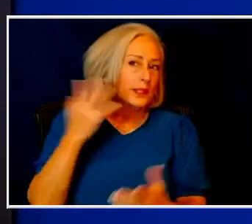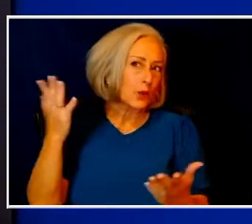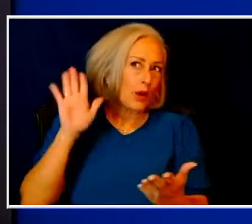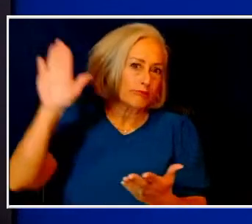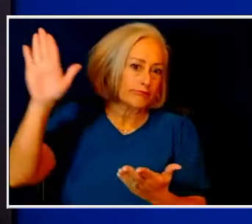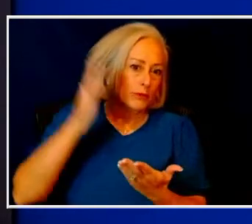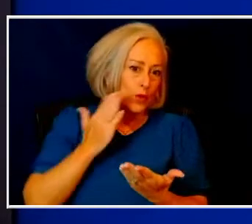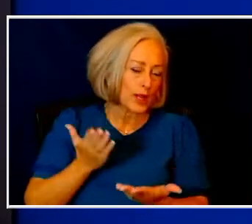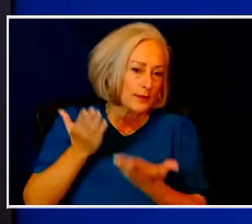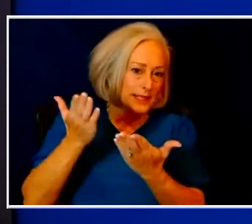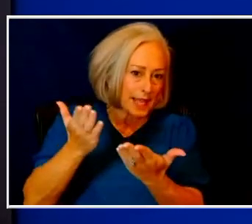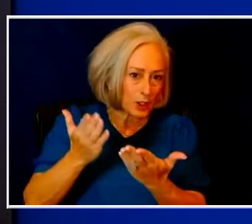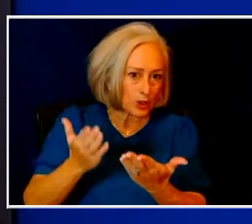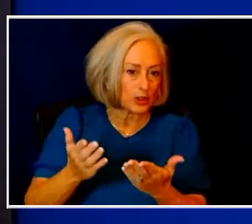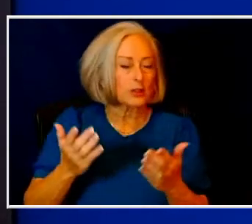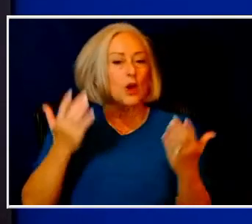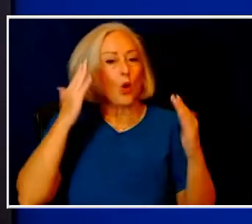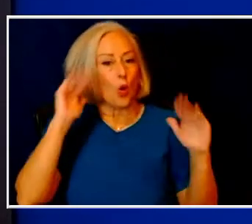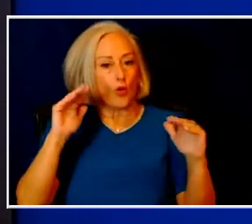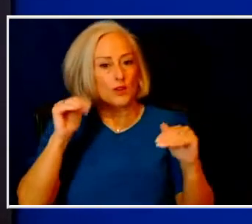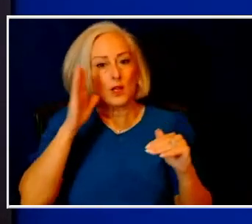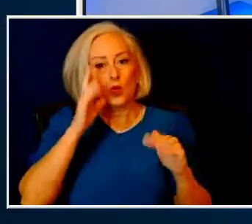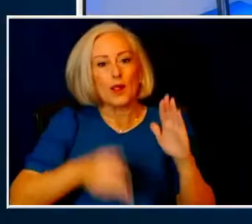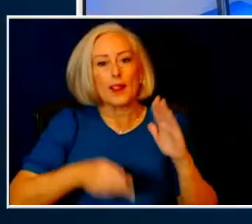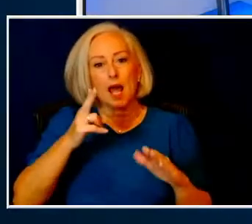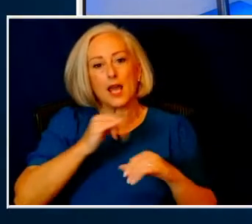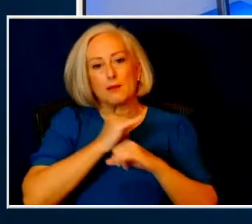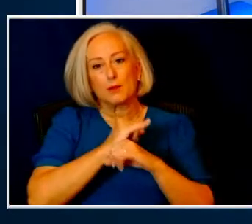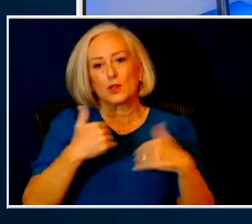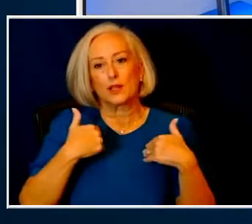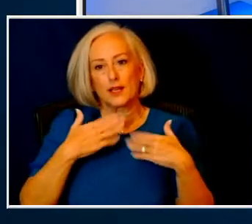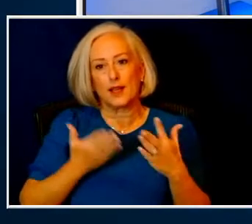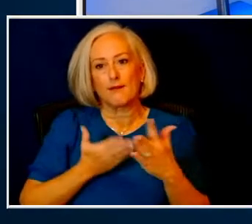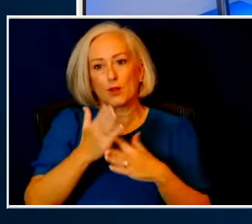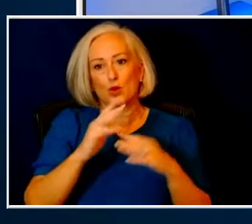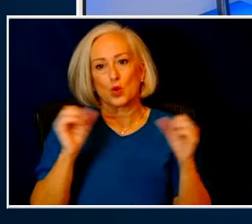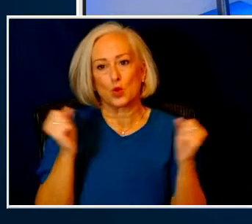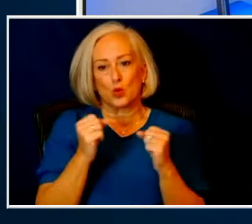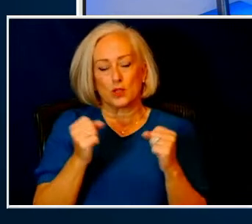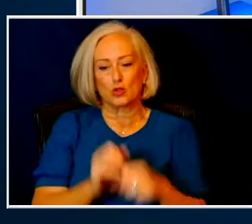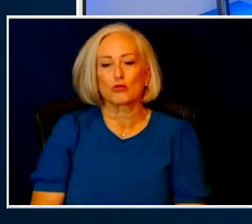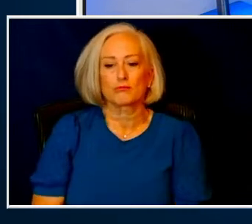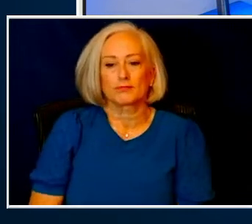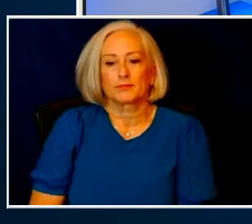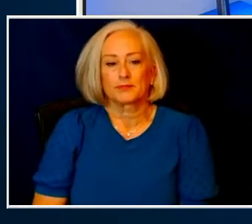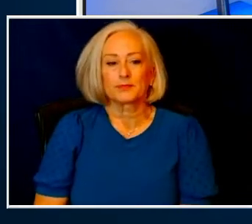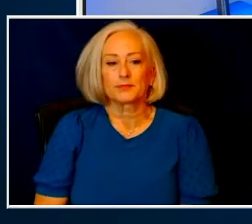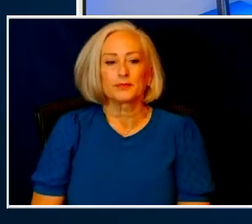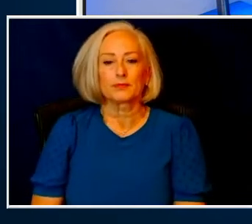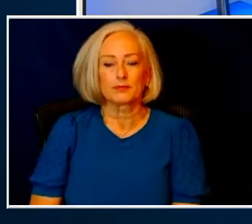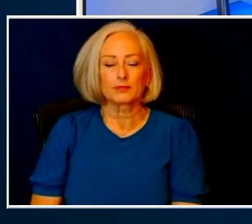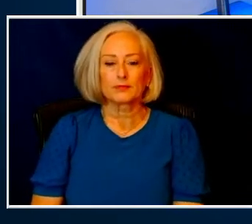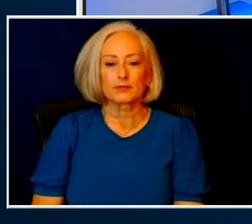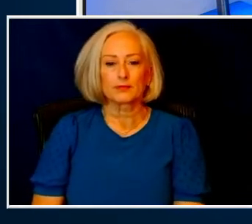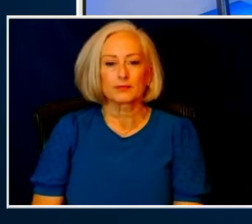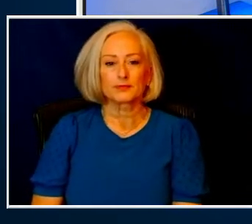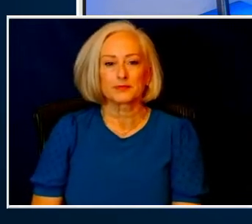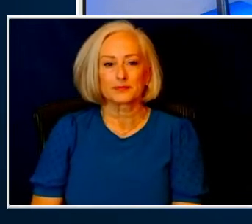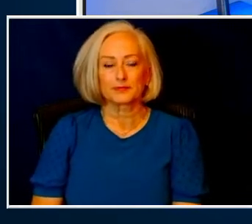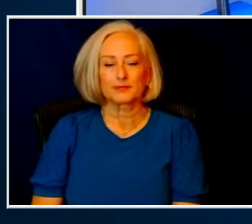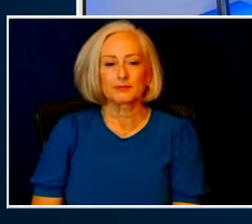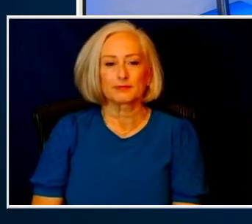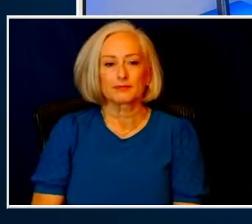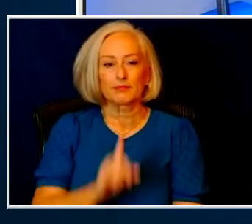immunity at least through this winter now. And Susan asks, what percentage of COVID cases in our hospital